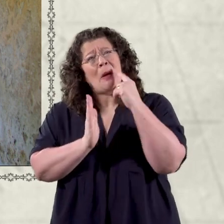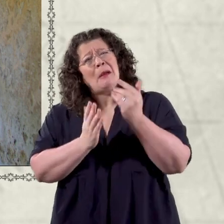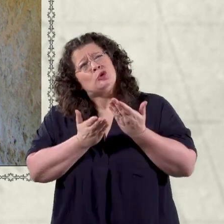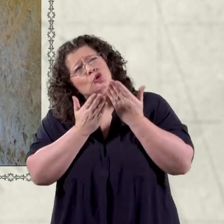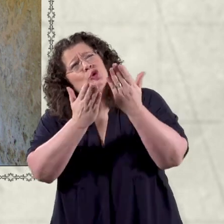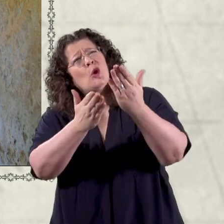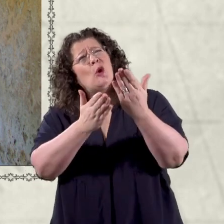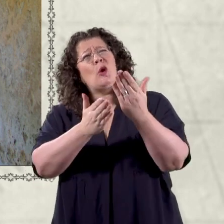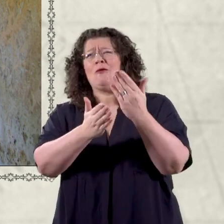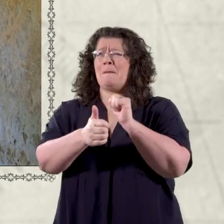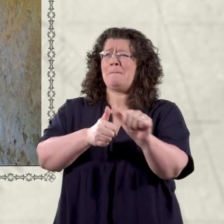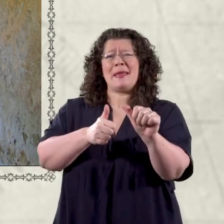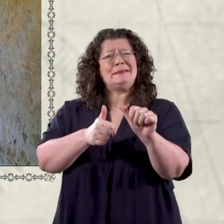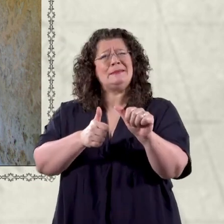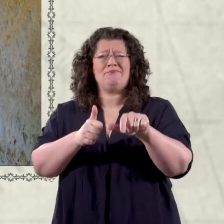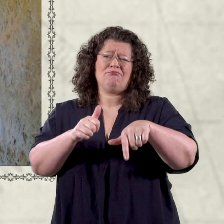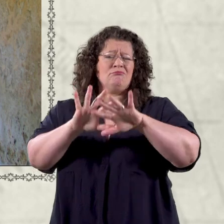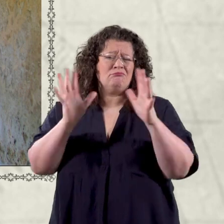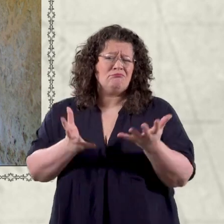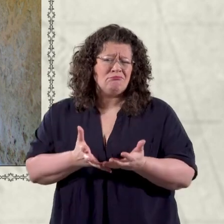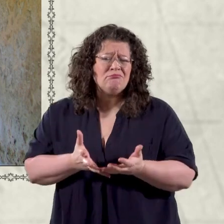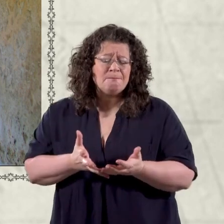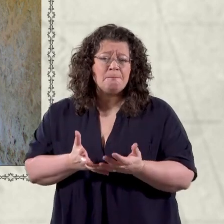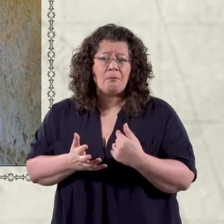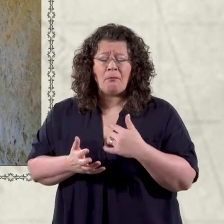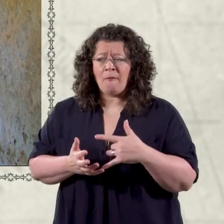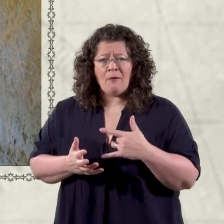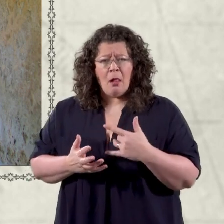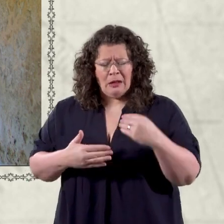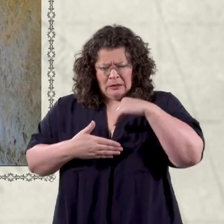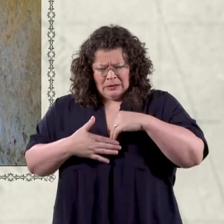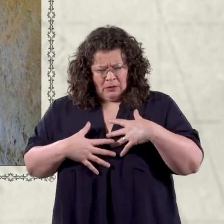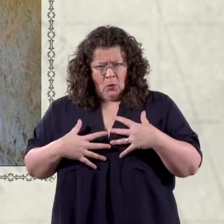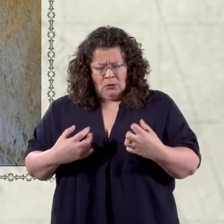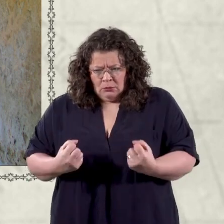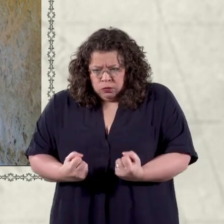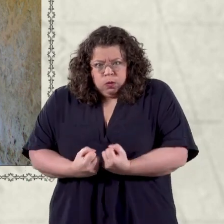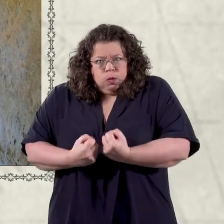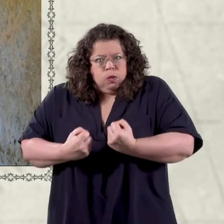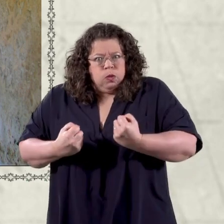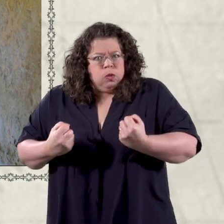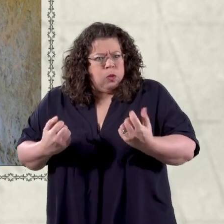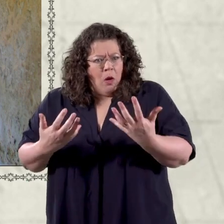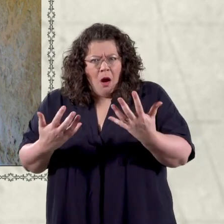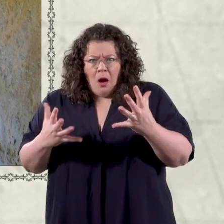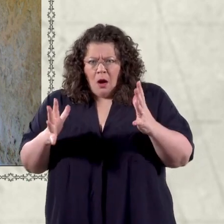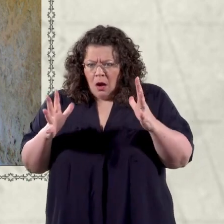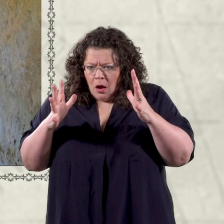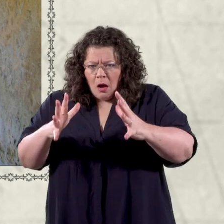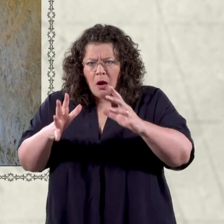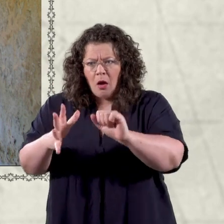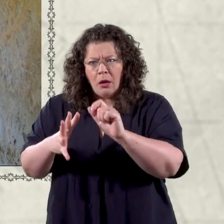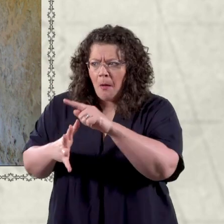of my ability on earth." And I felt this sudden strength within me. And I laid my hands